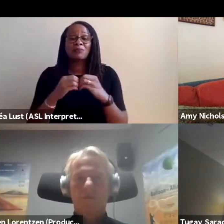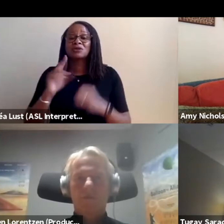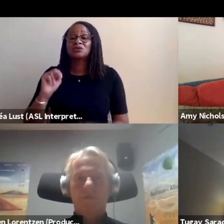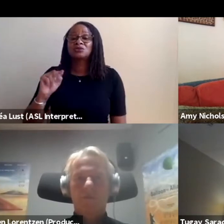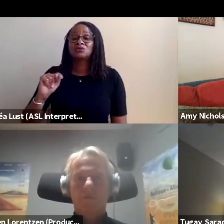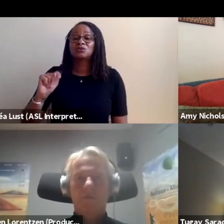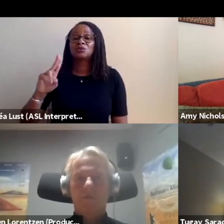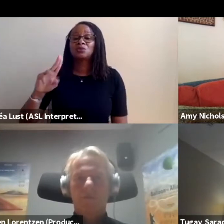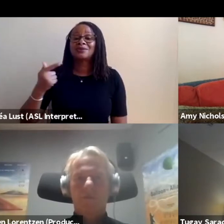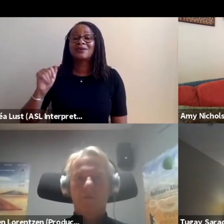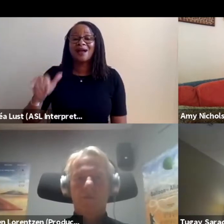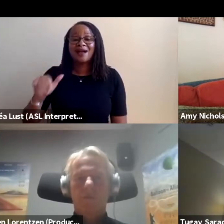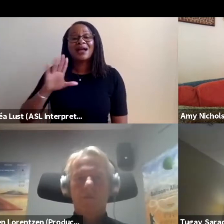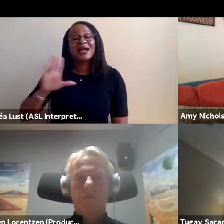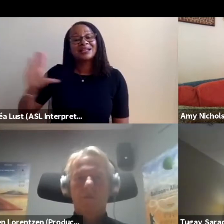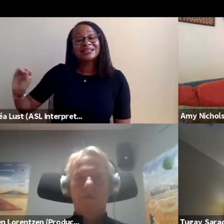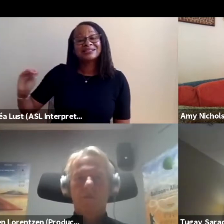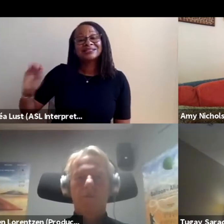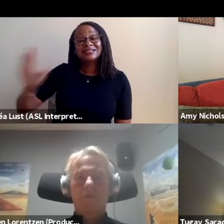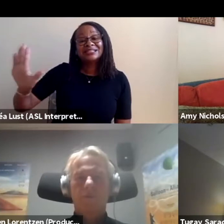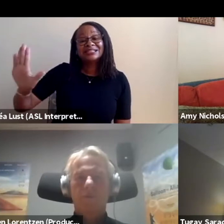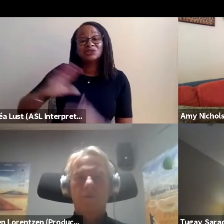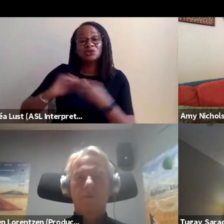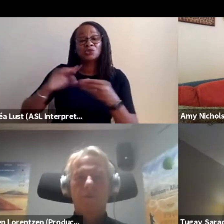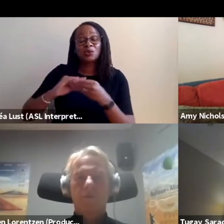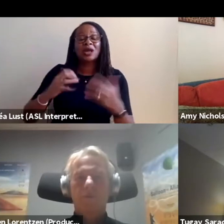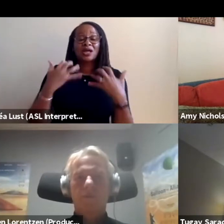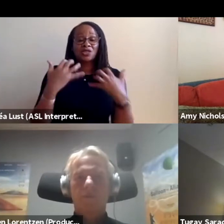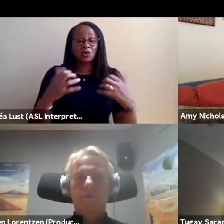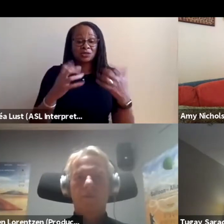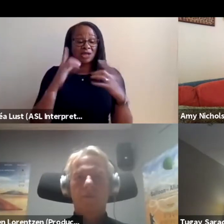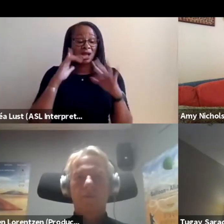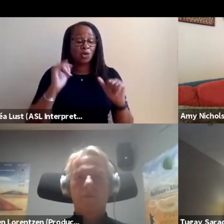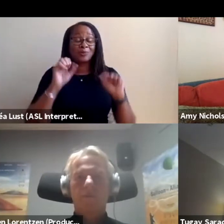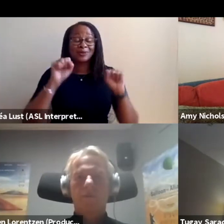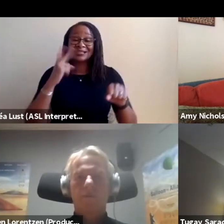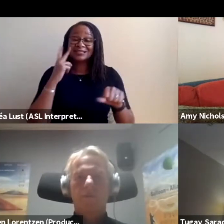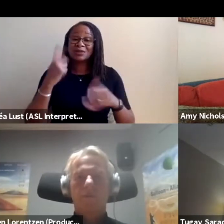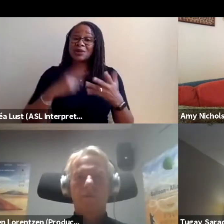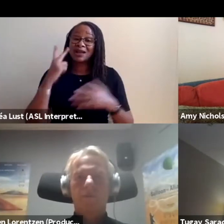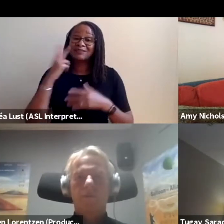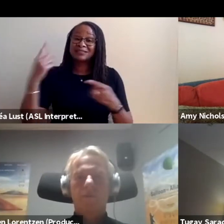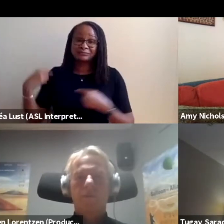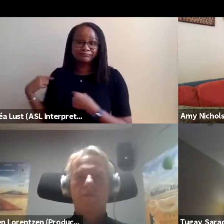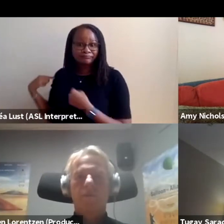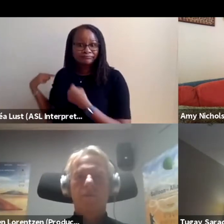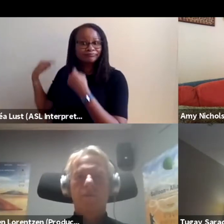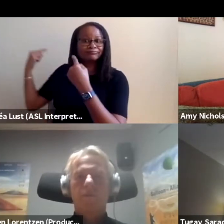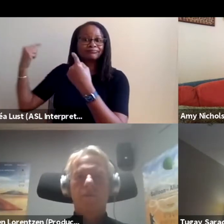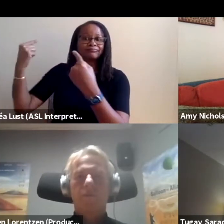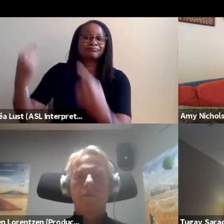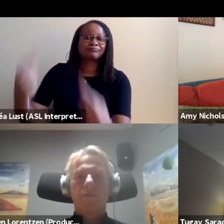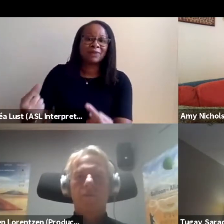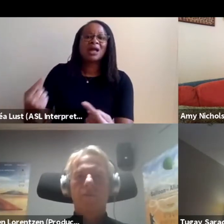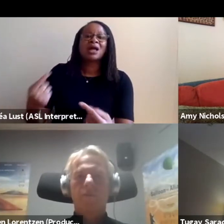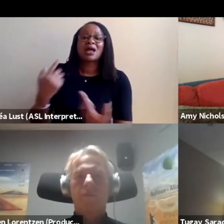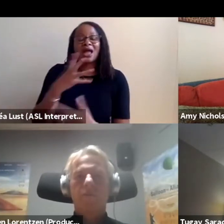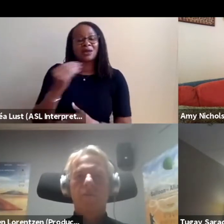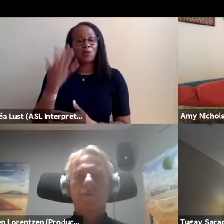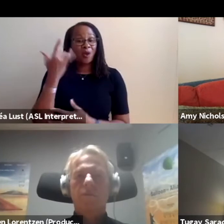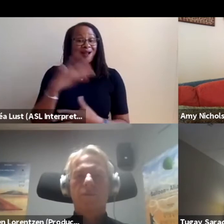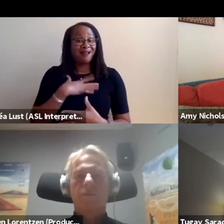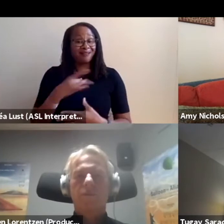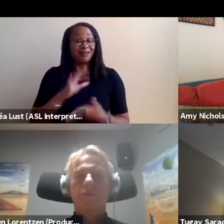Tugay's story. So the audience, I hope, can see what I've seen in this movie, and why I like it is to show